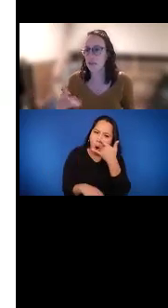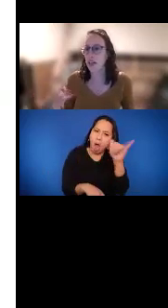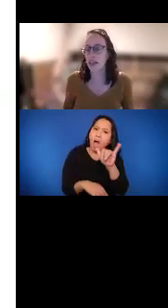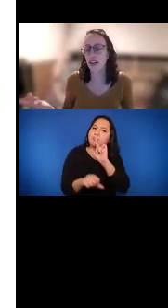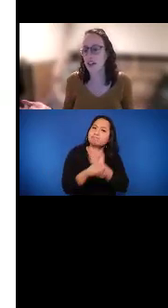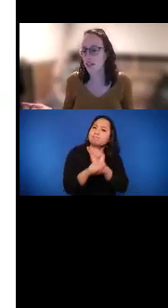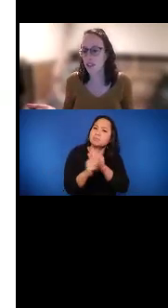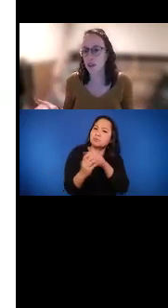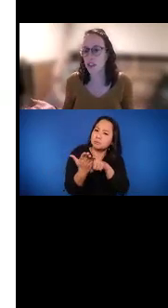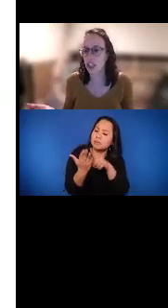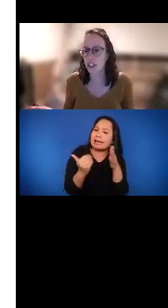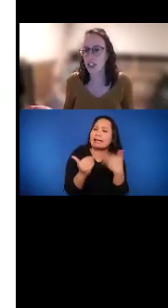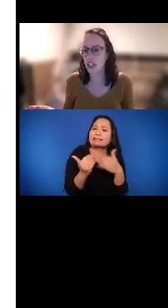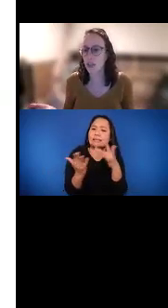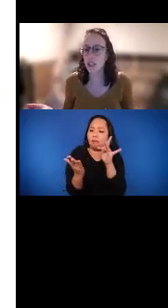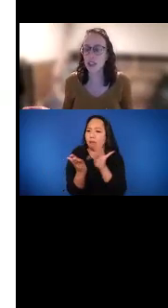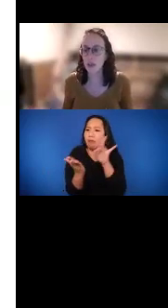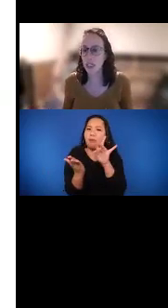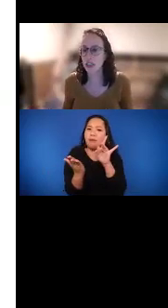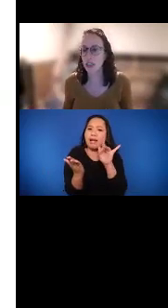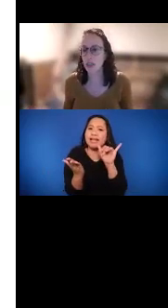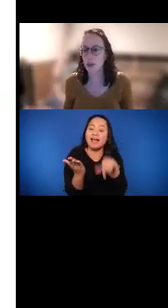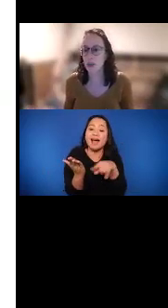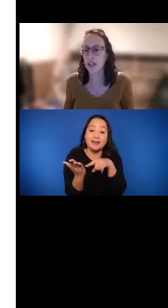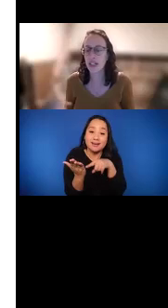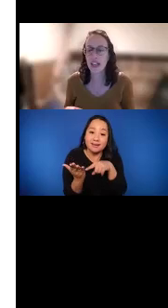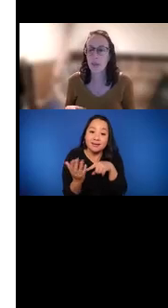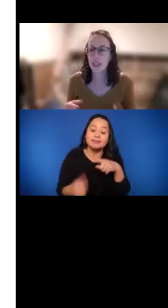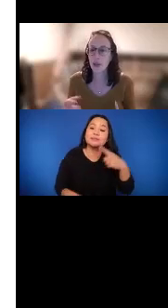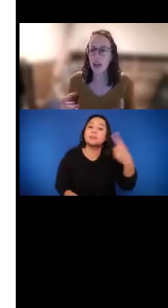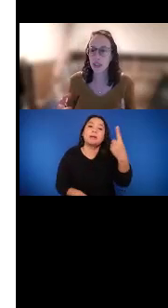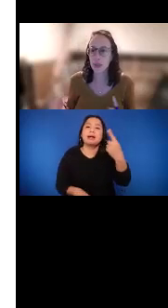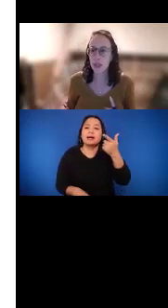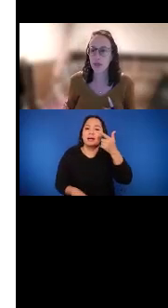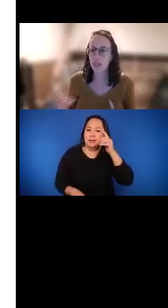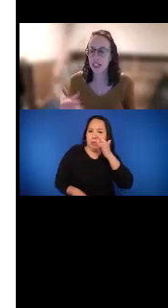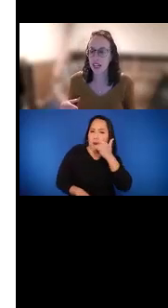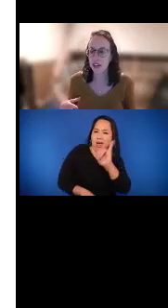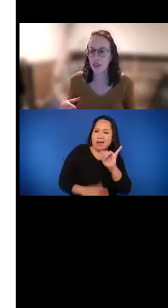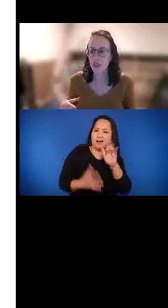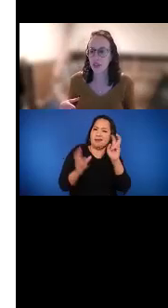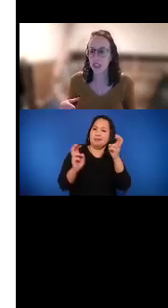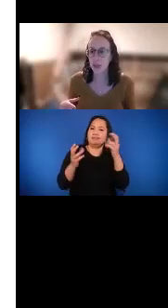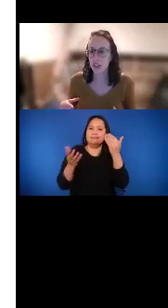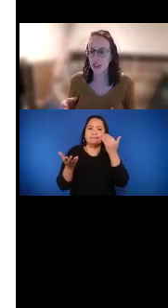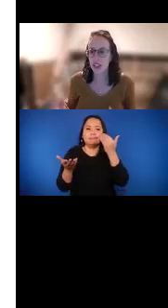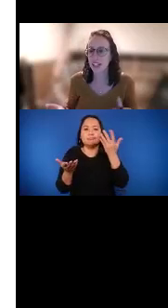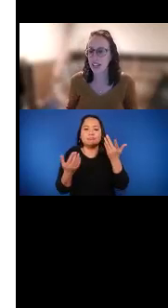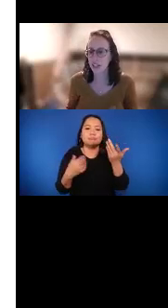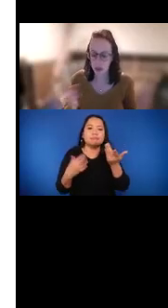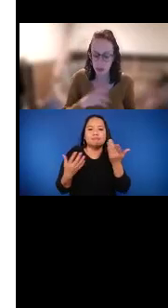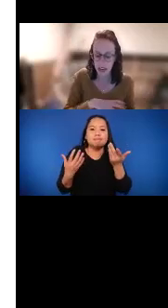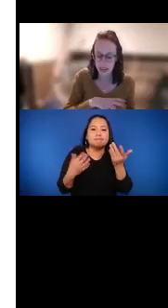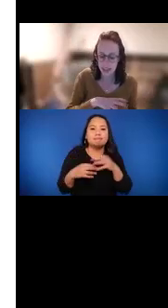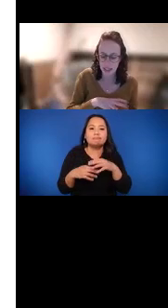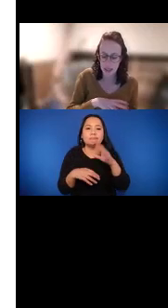like, a charity that you want to donate to. But you have to be really careful, especially